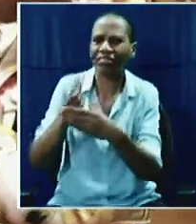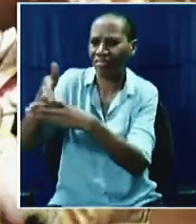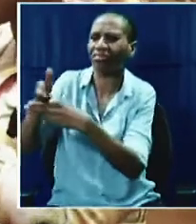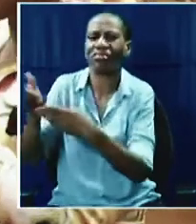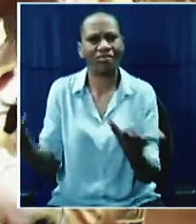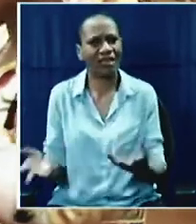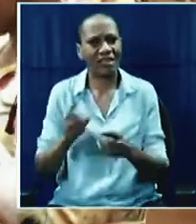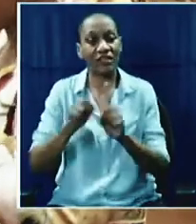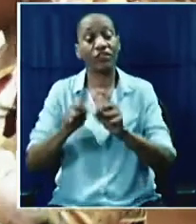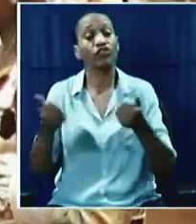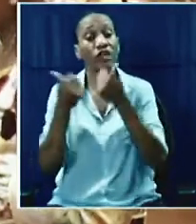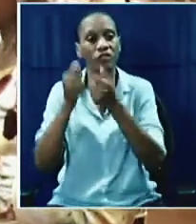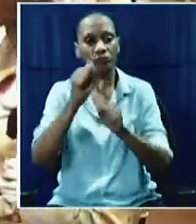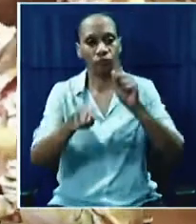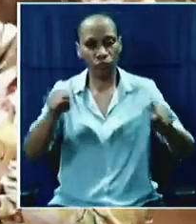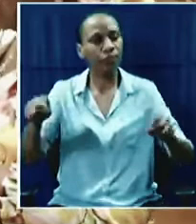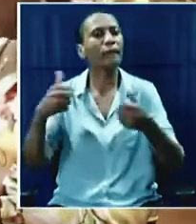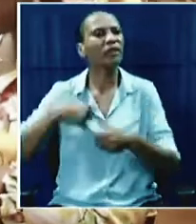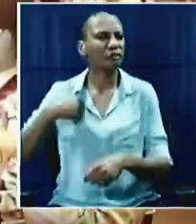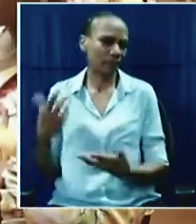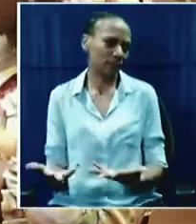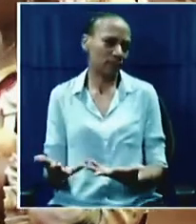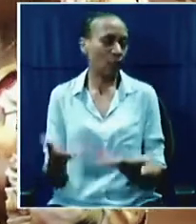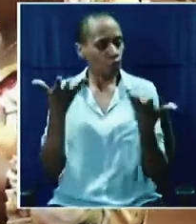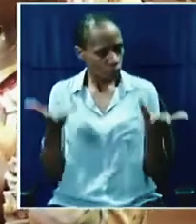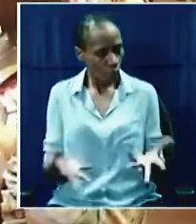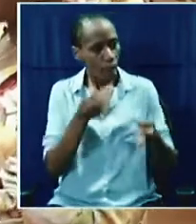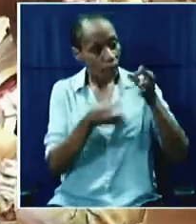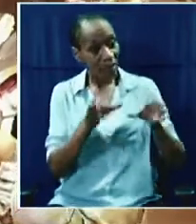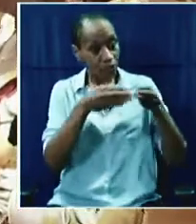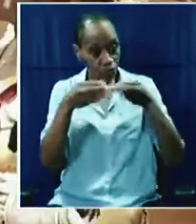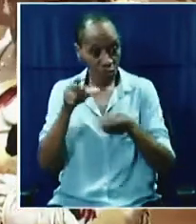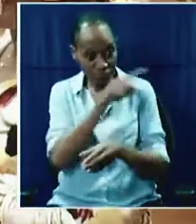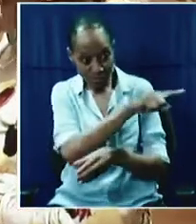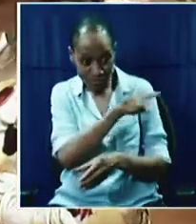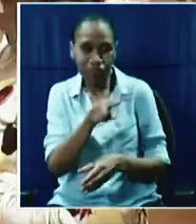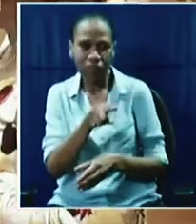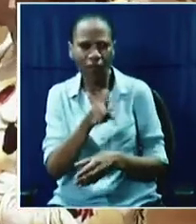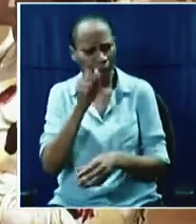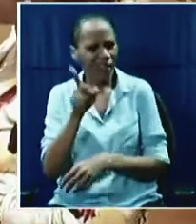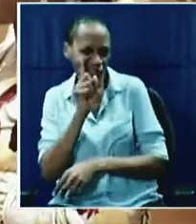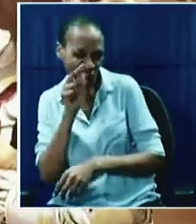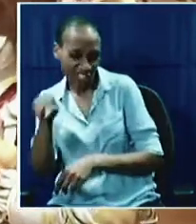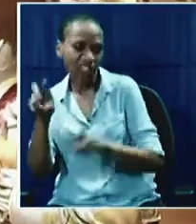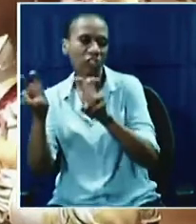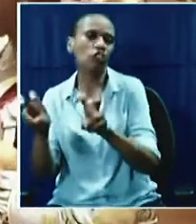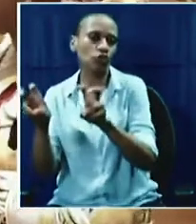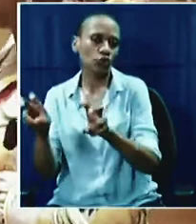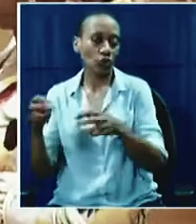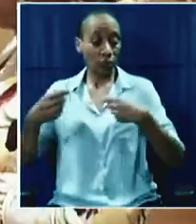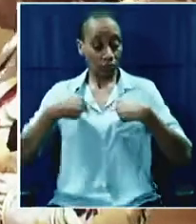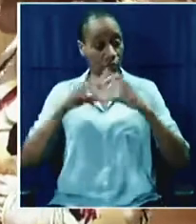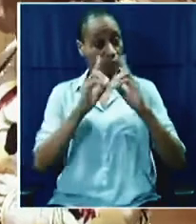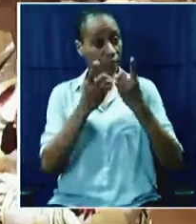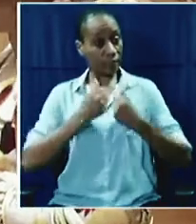zibheke zilungise okungalungile khona. Thina what we are going to do, because we have realized that also the lack of